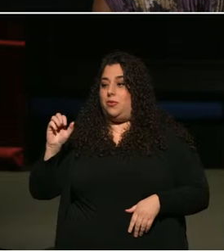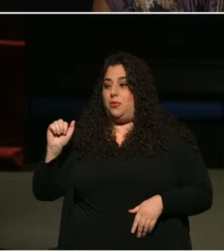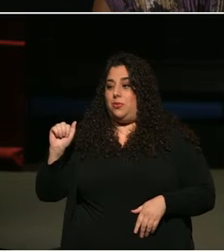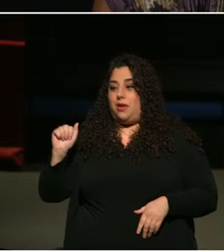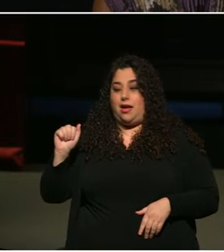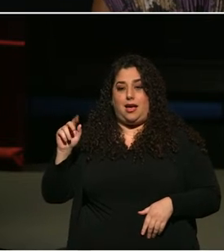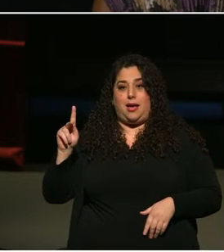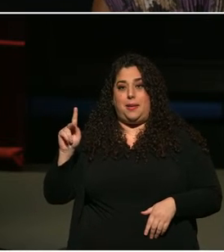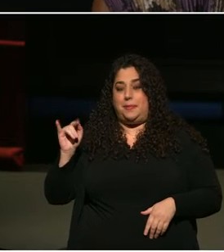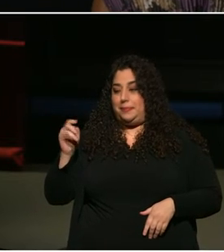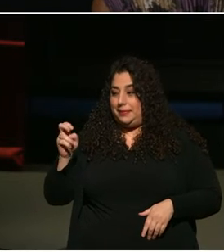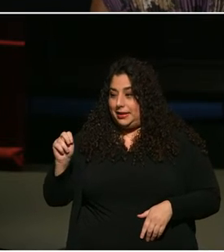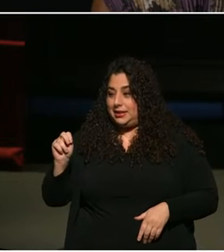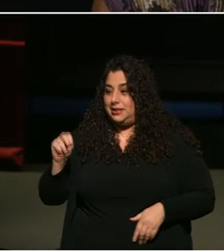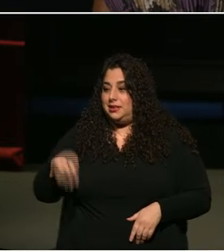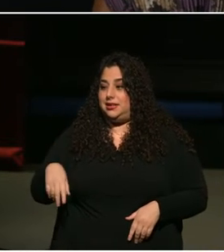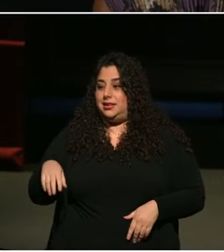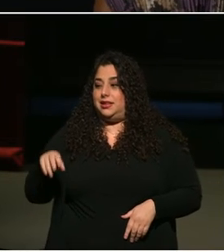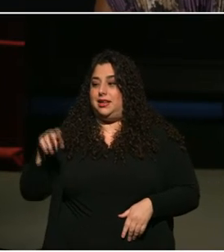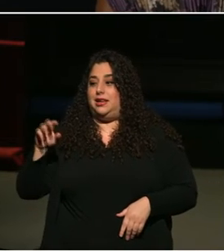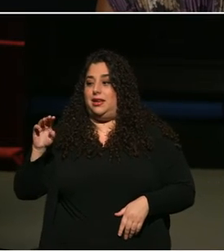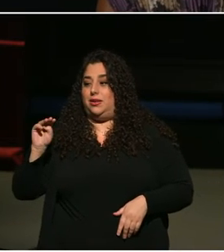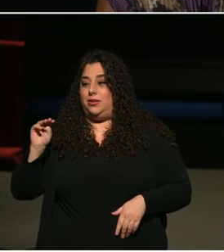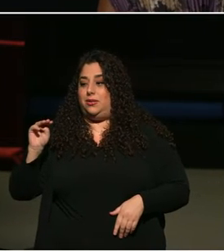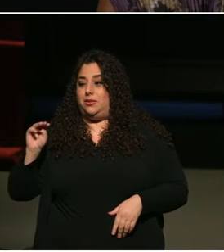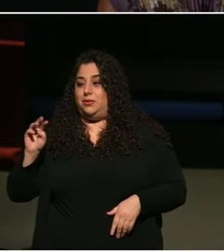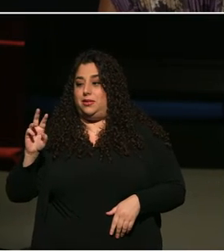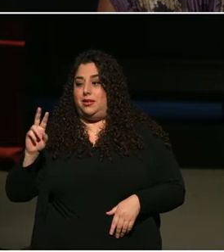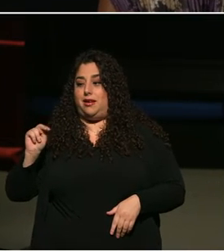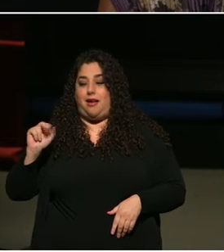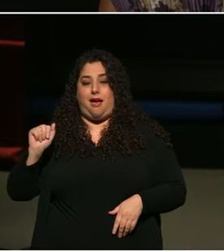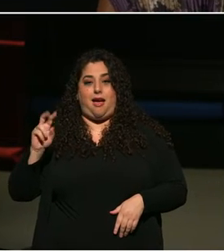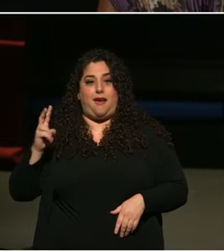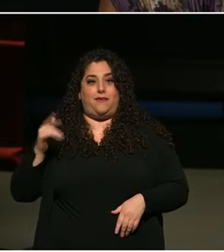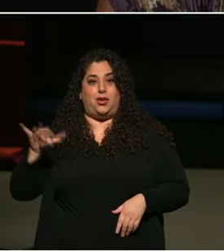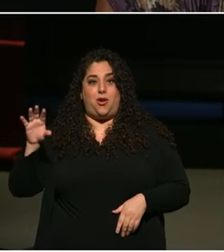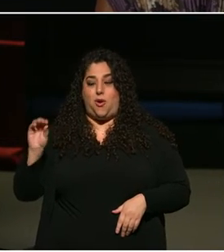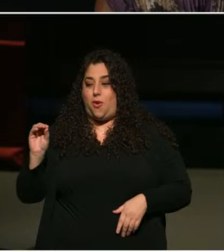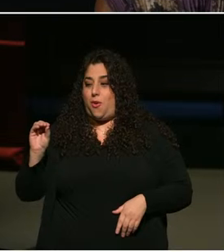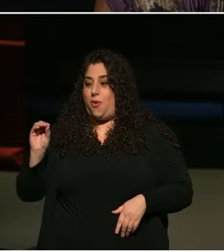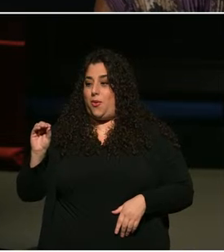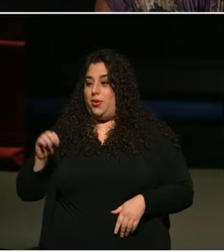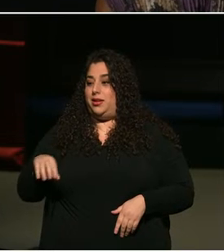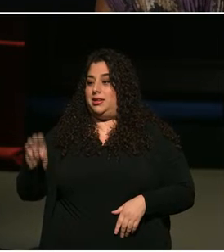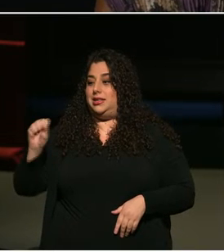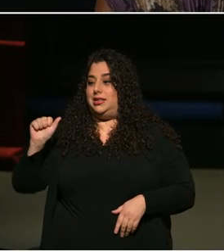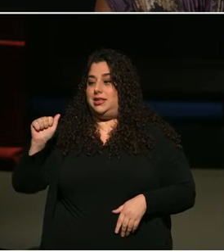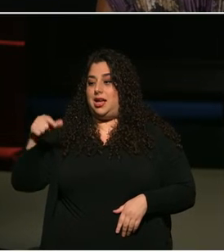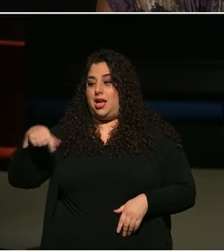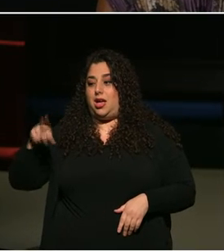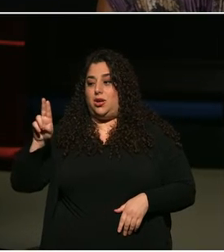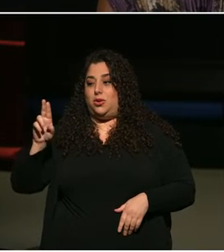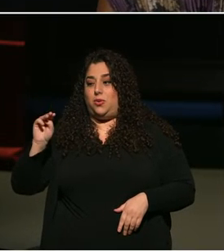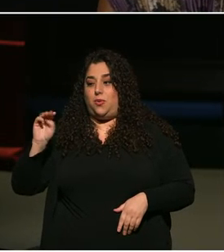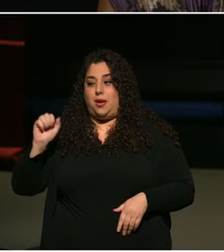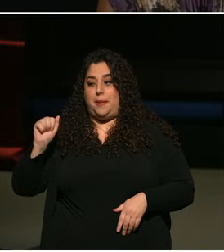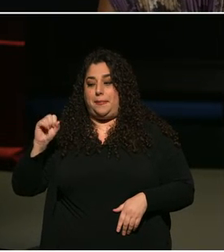Diné, the Navajo, Suquamish, Cheyenne, Mescalero